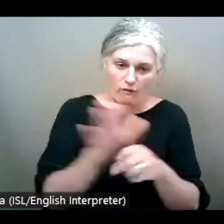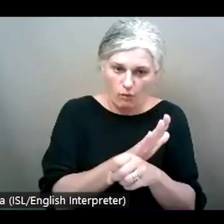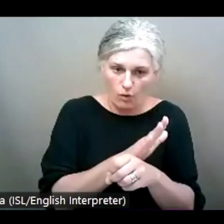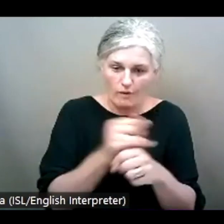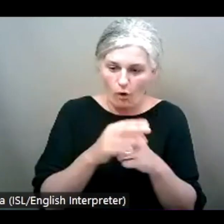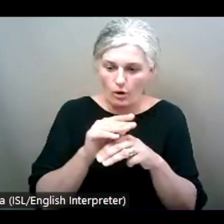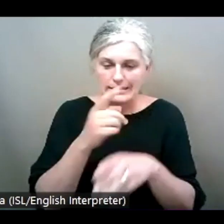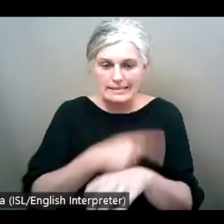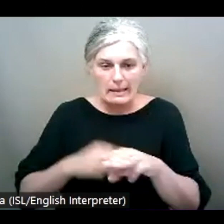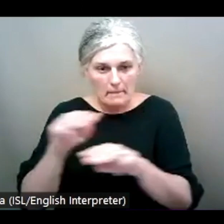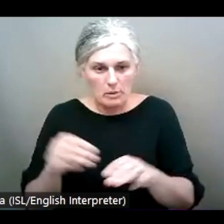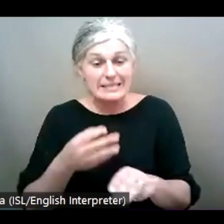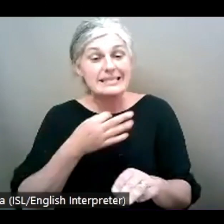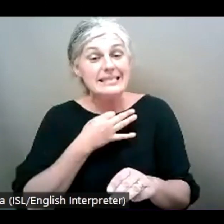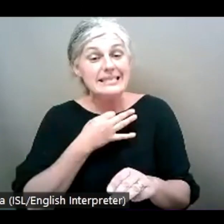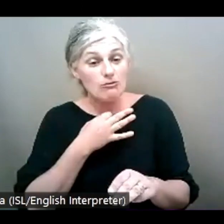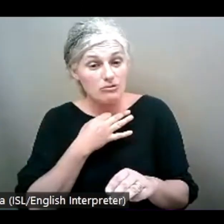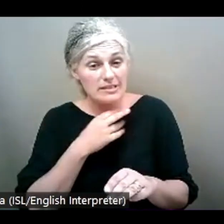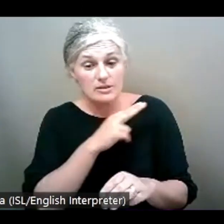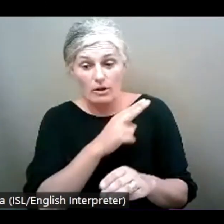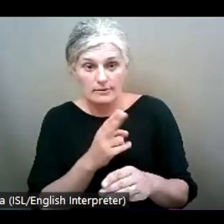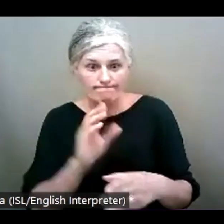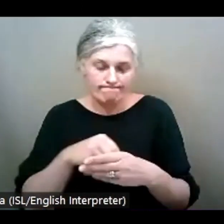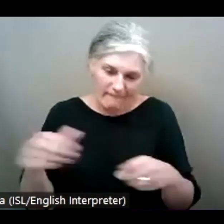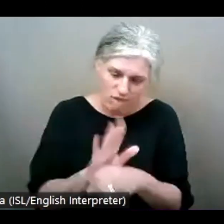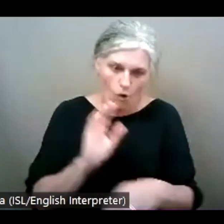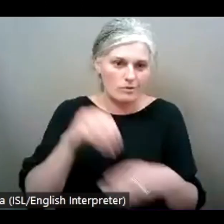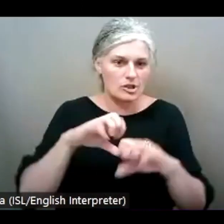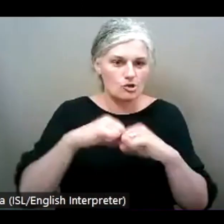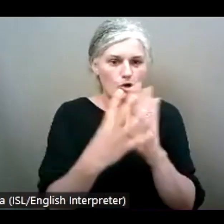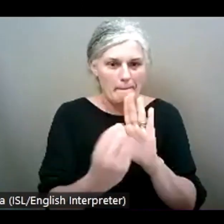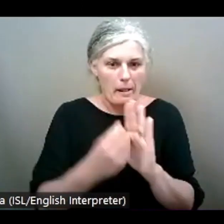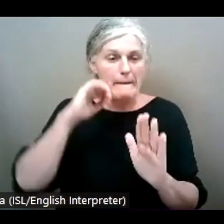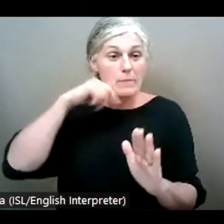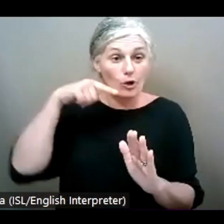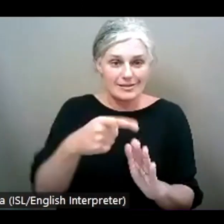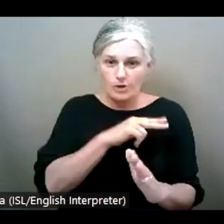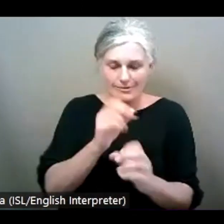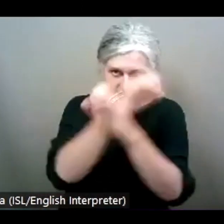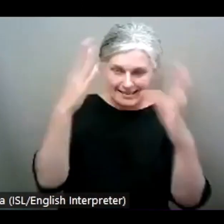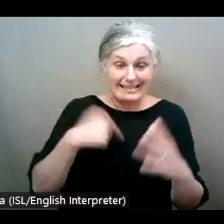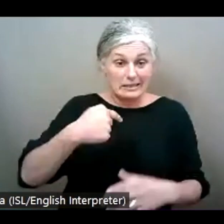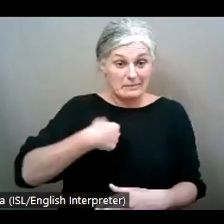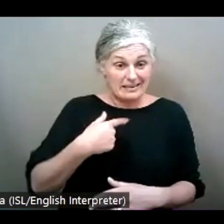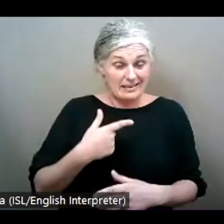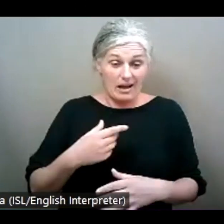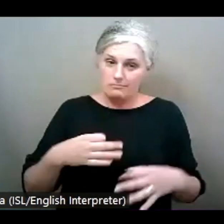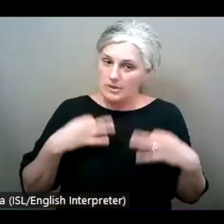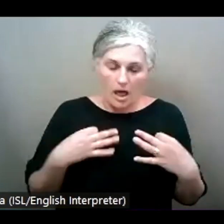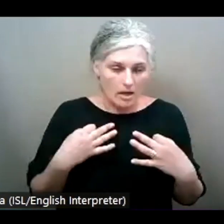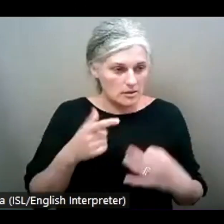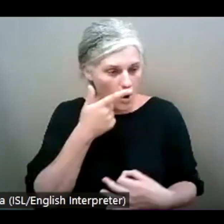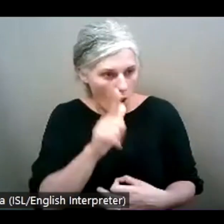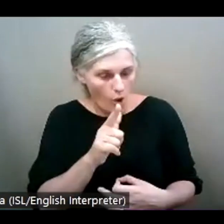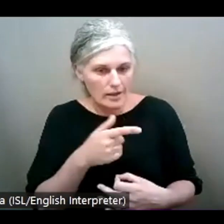is they risk not reaching their full potential because of it. And that's why for me, I'm so glad that I do know what the